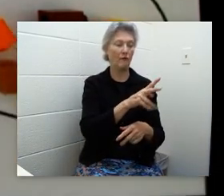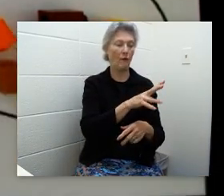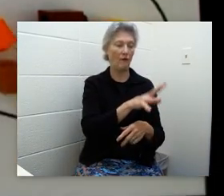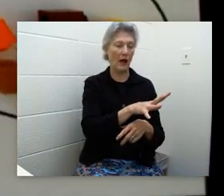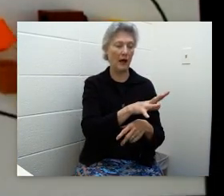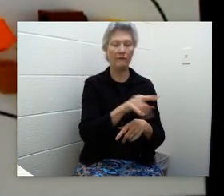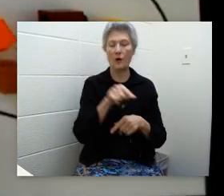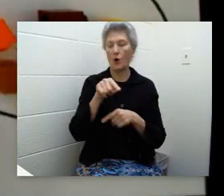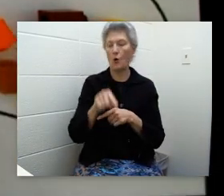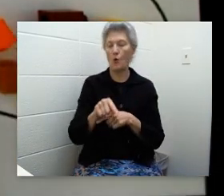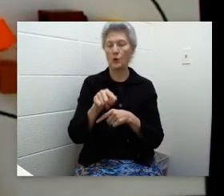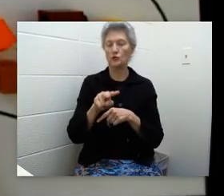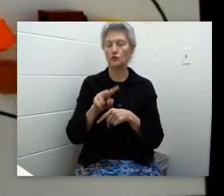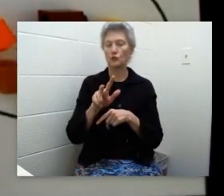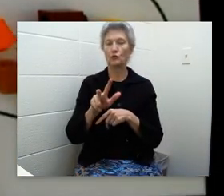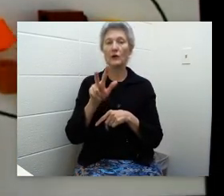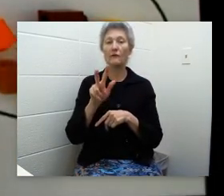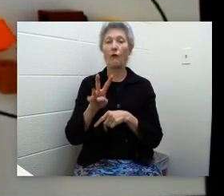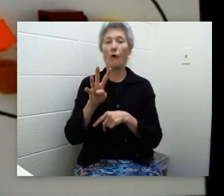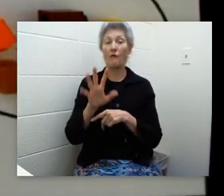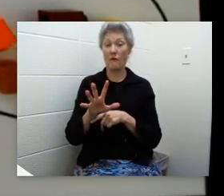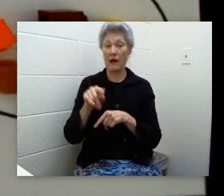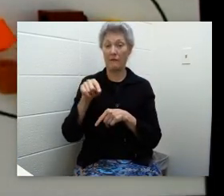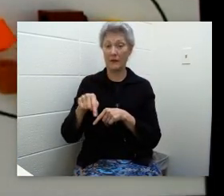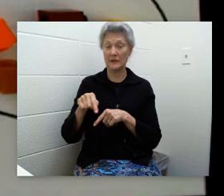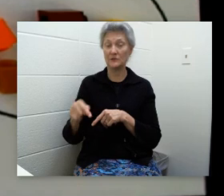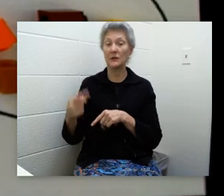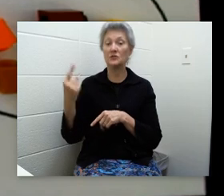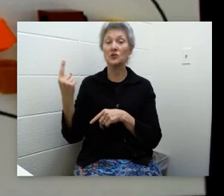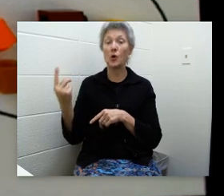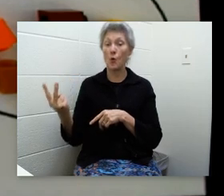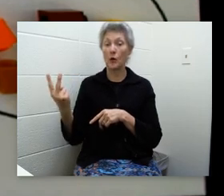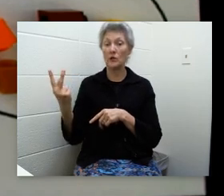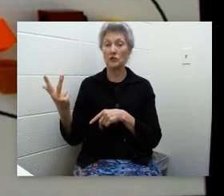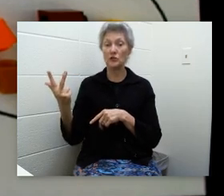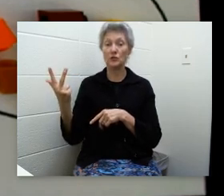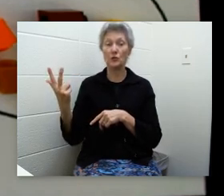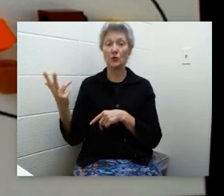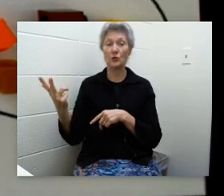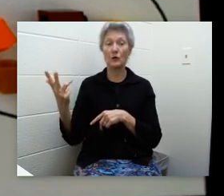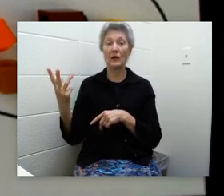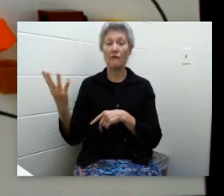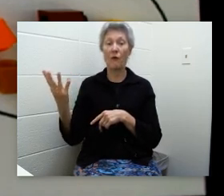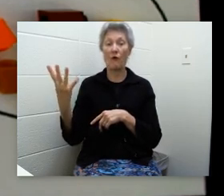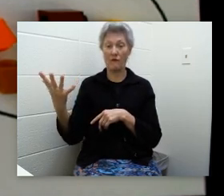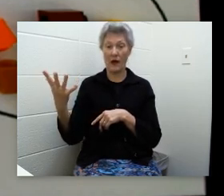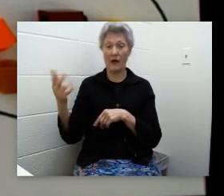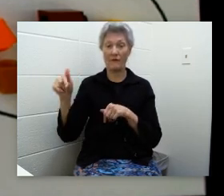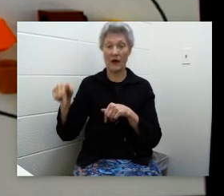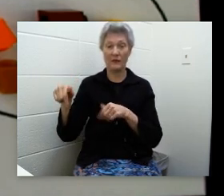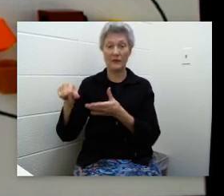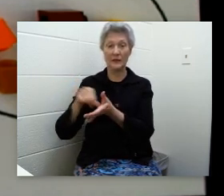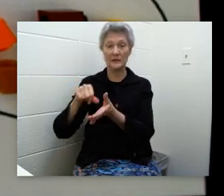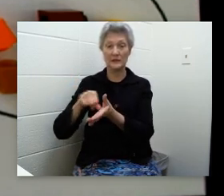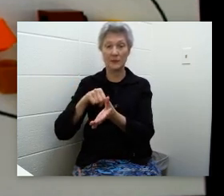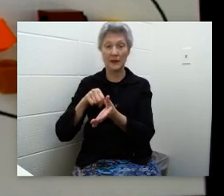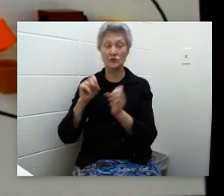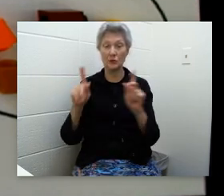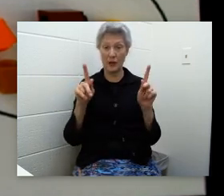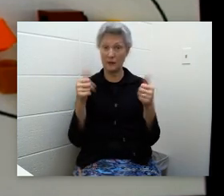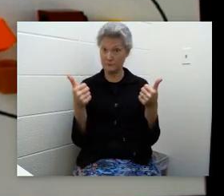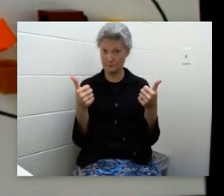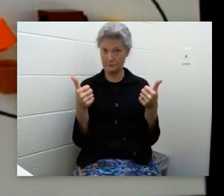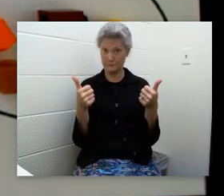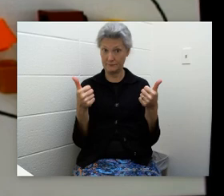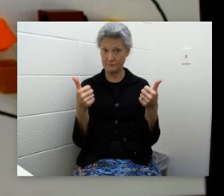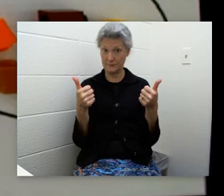5 on this page. 1, 2, 3, 4, 5 on this page. 1, 2, 3, 4, 5 on this